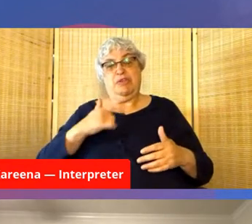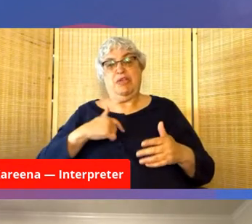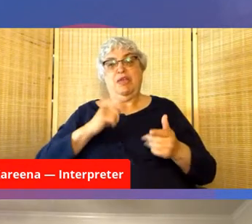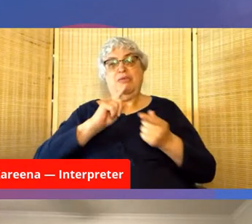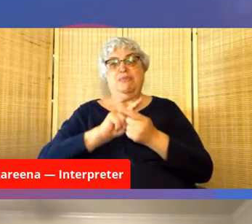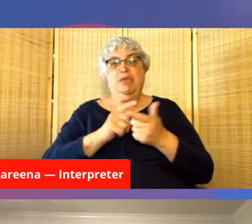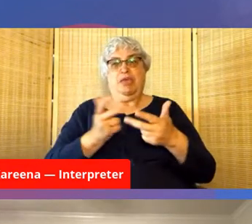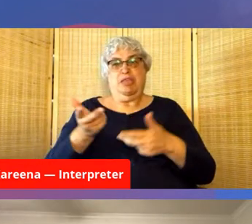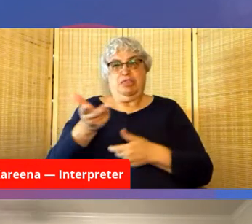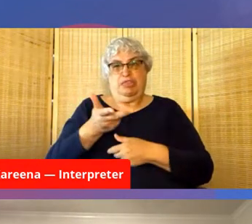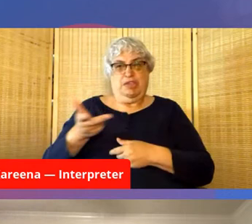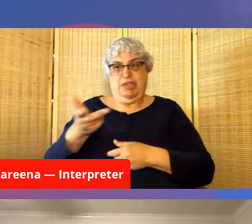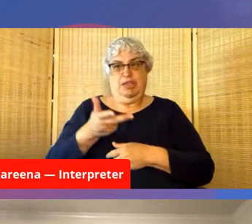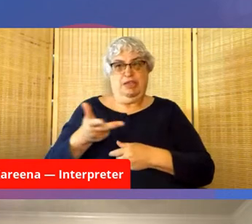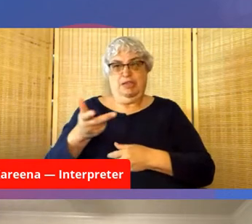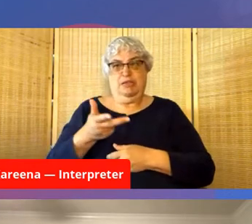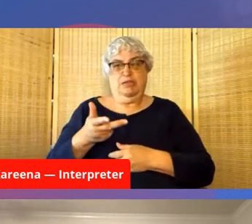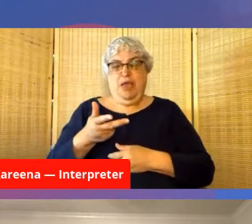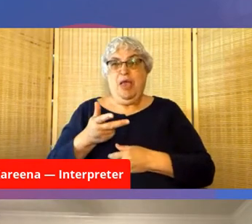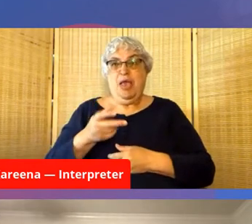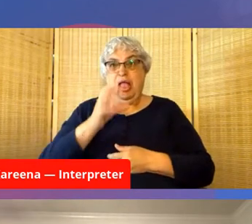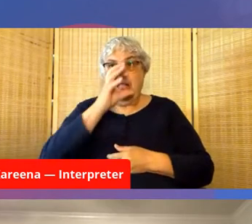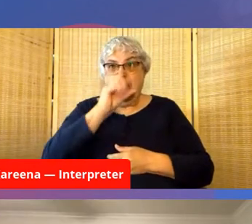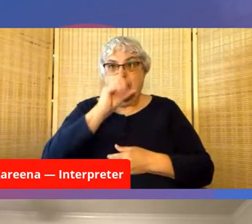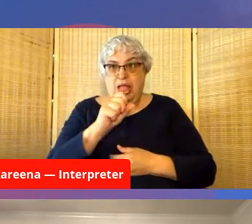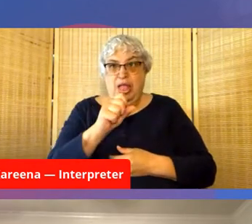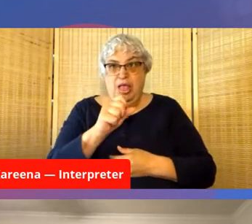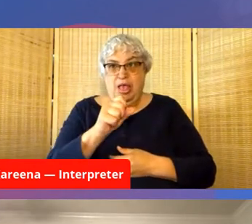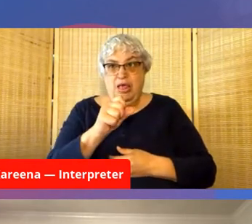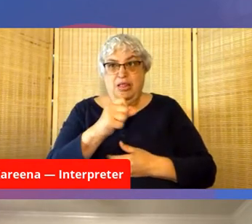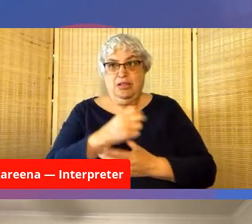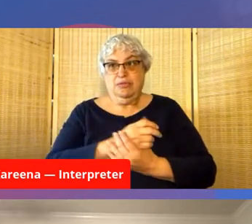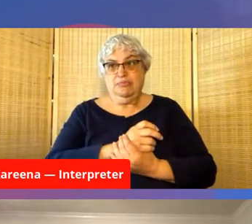with them, something caught my attention there.